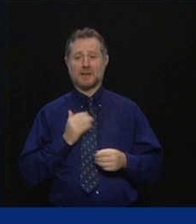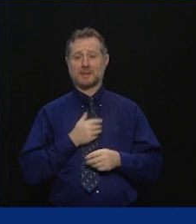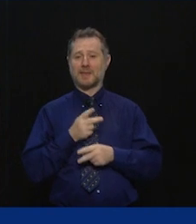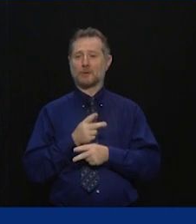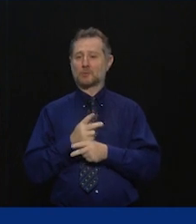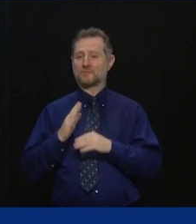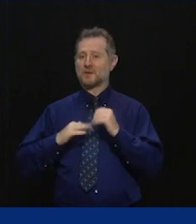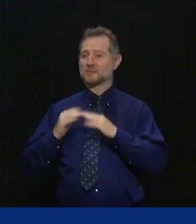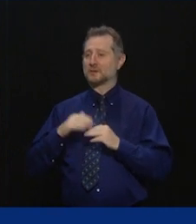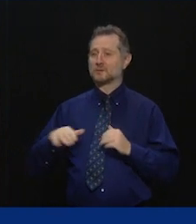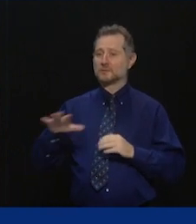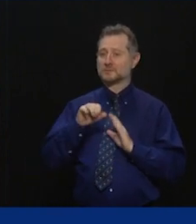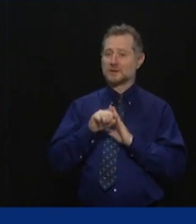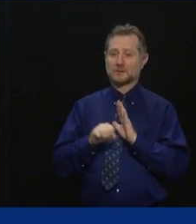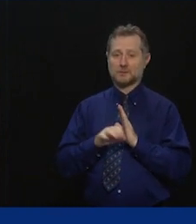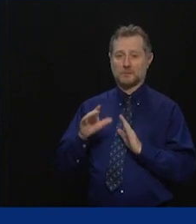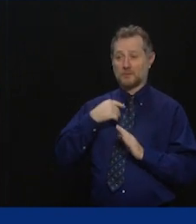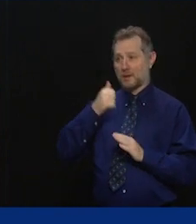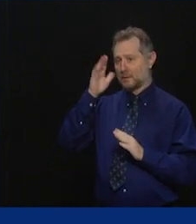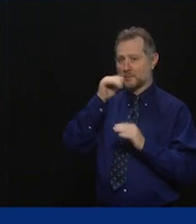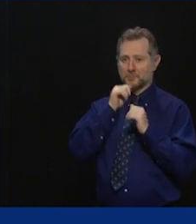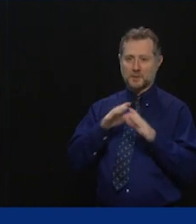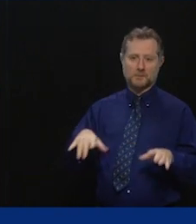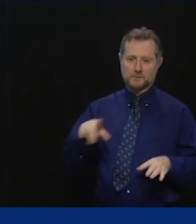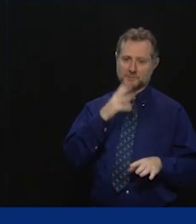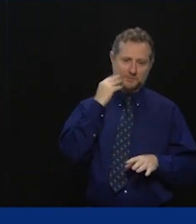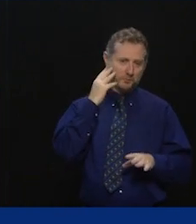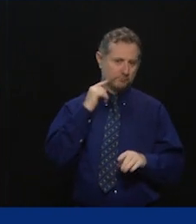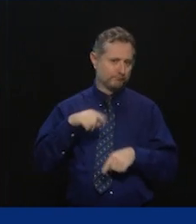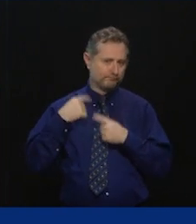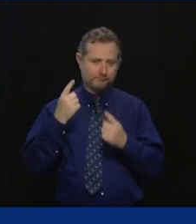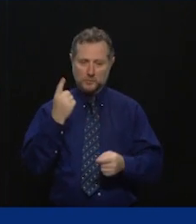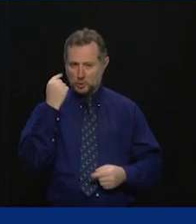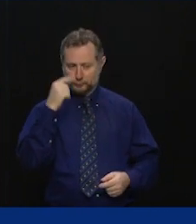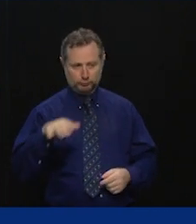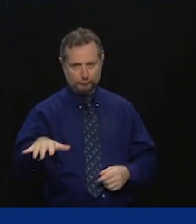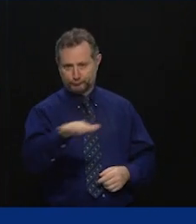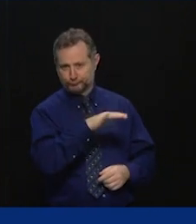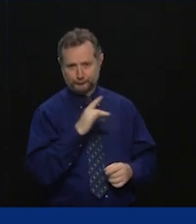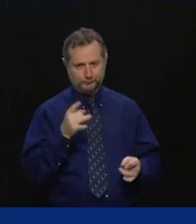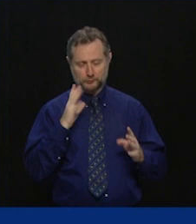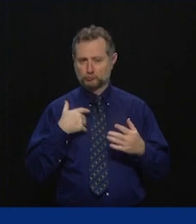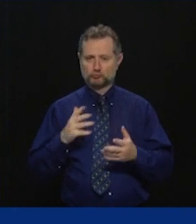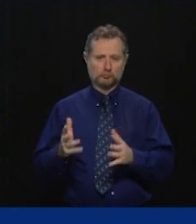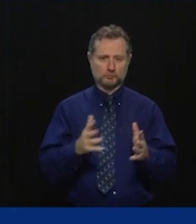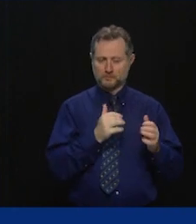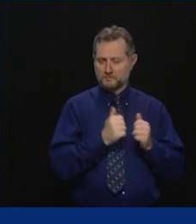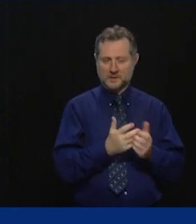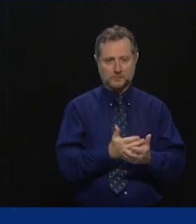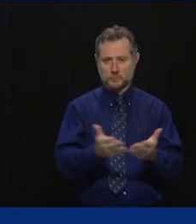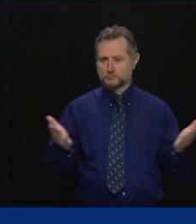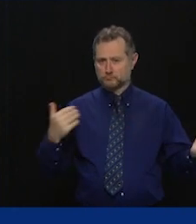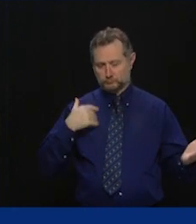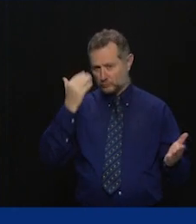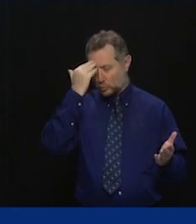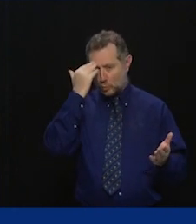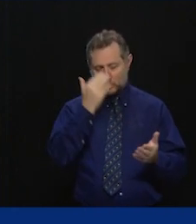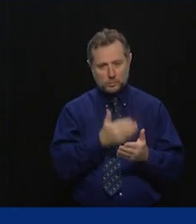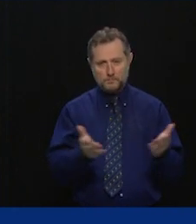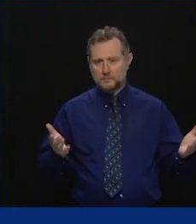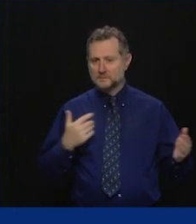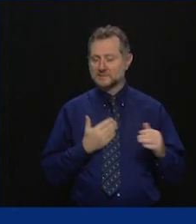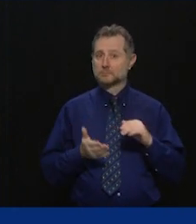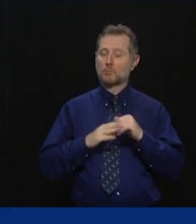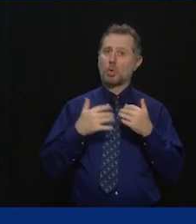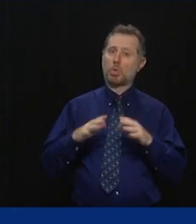all, God bless you for what you've been through. I've talked to many of you, and I know that this is an additional burden you were not